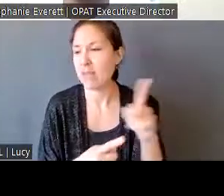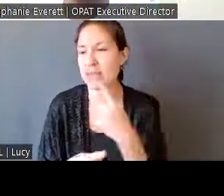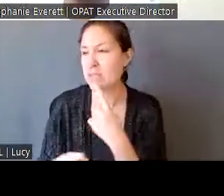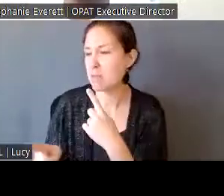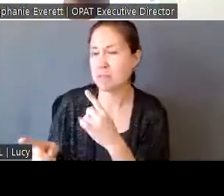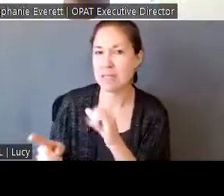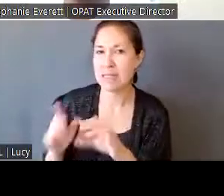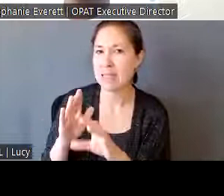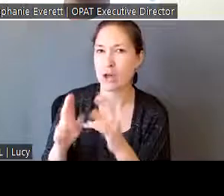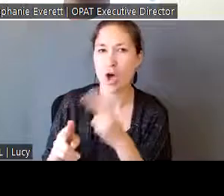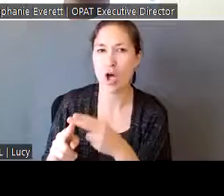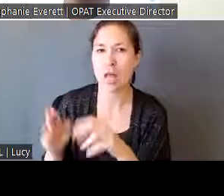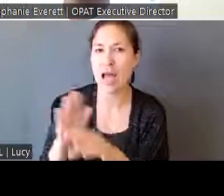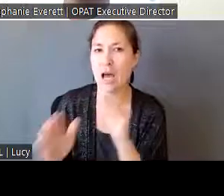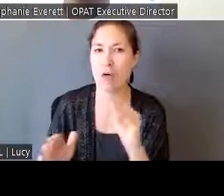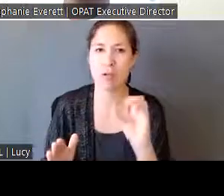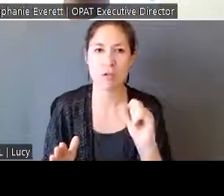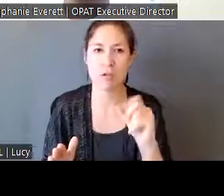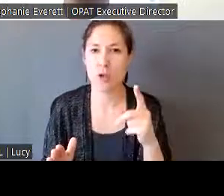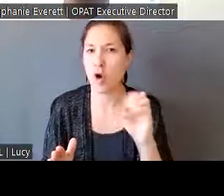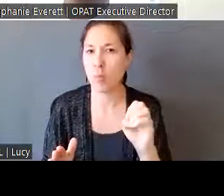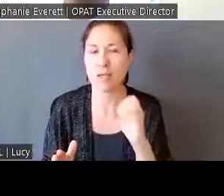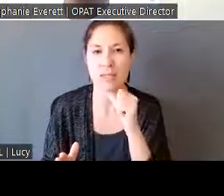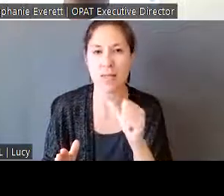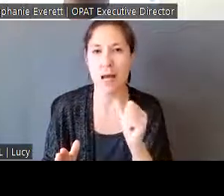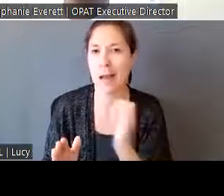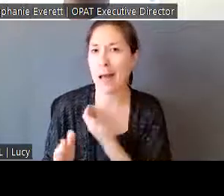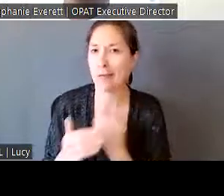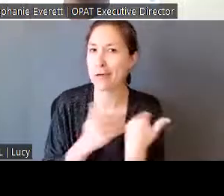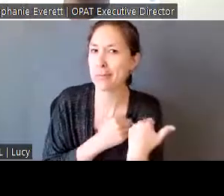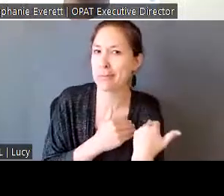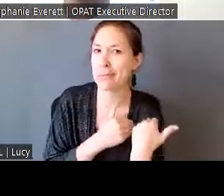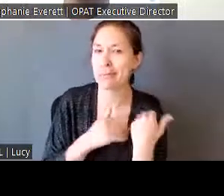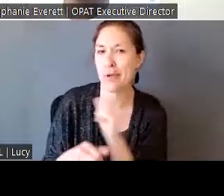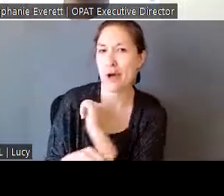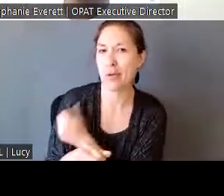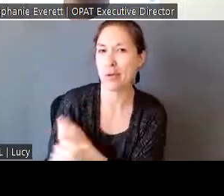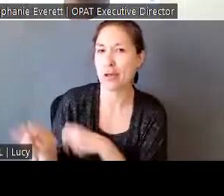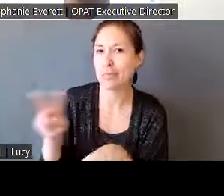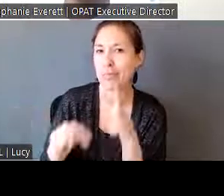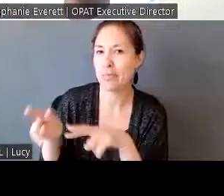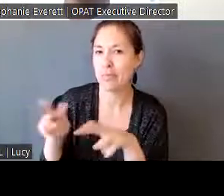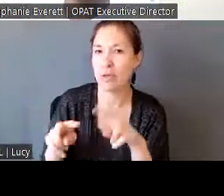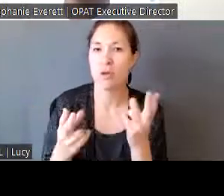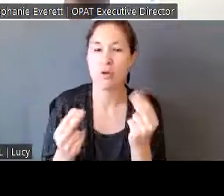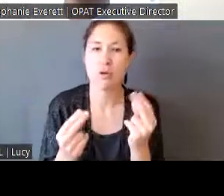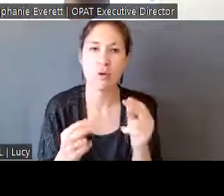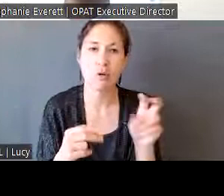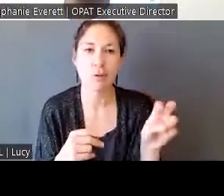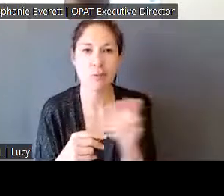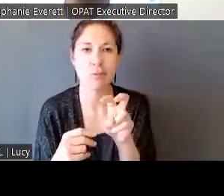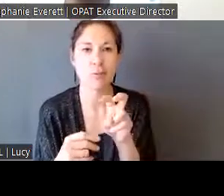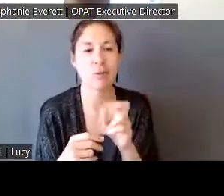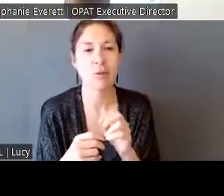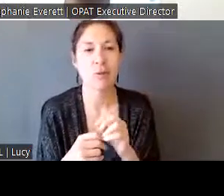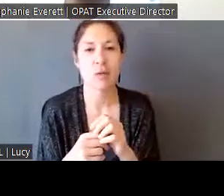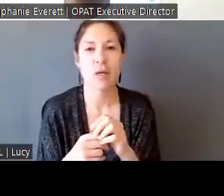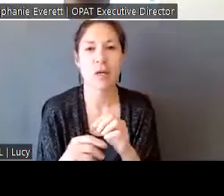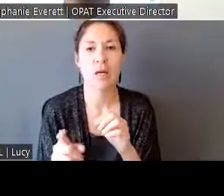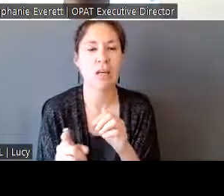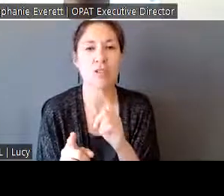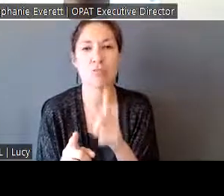case, we just needed to help identify a different city department, which our staff did to help answer a question for